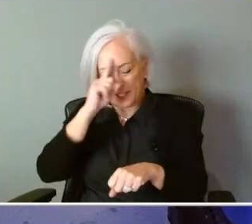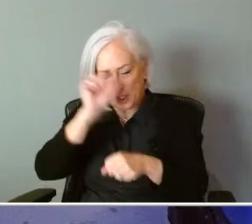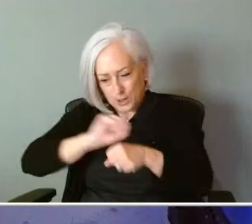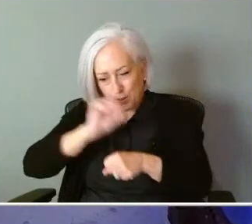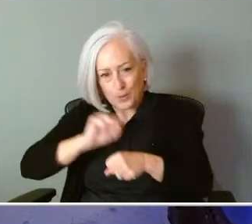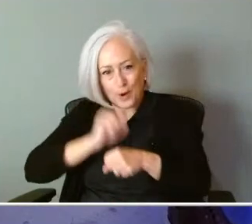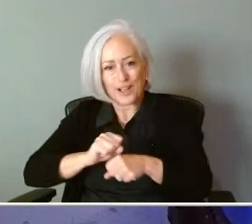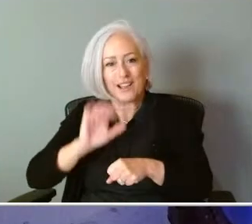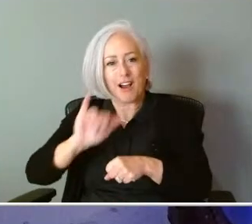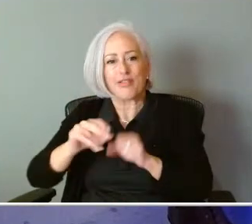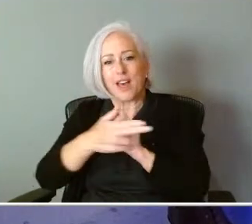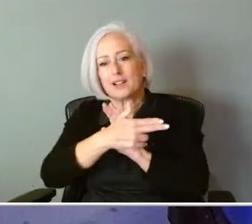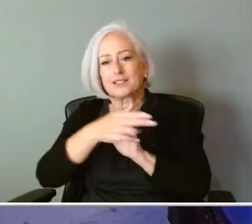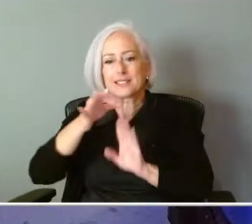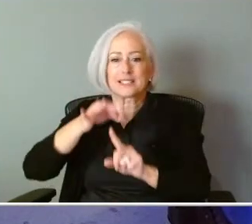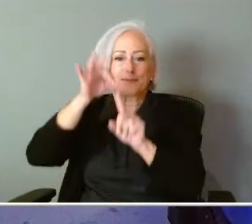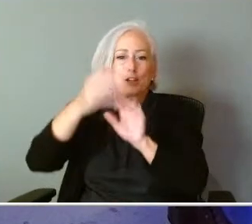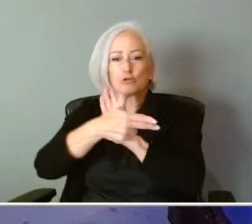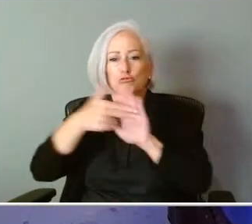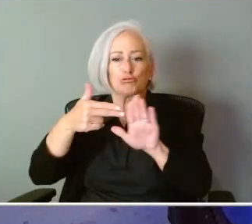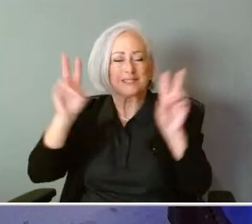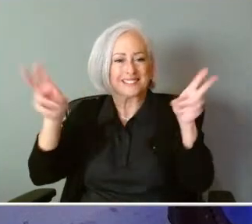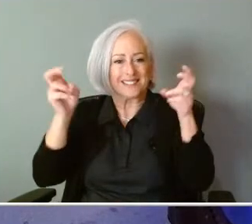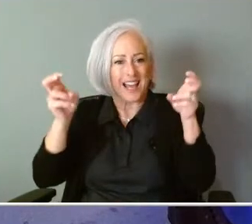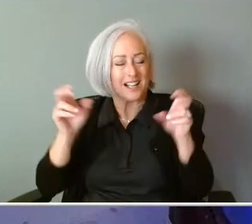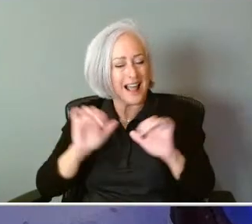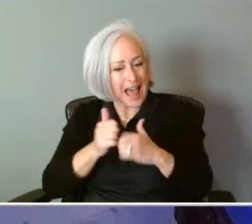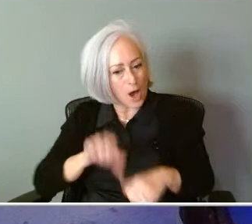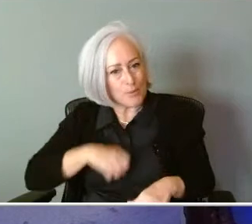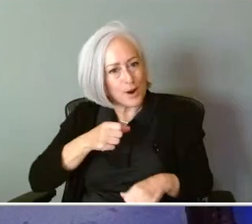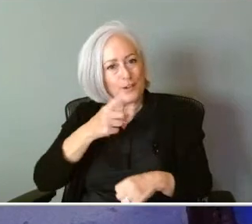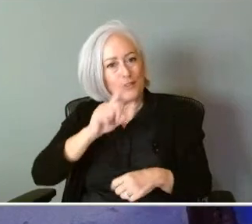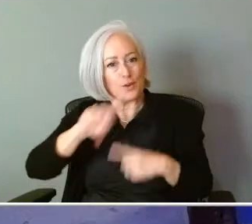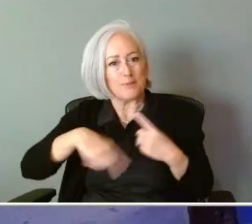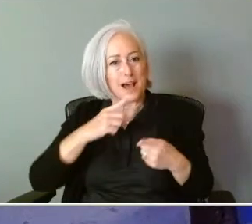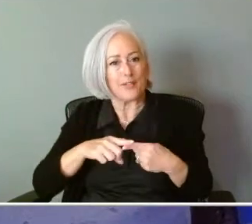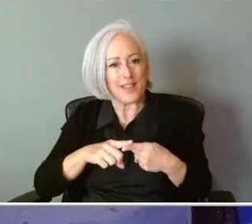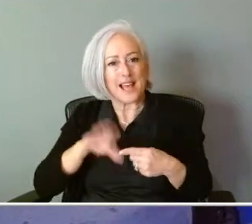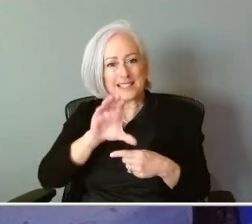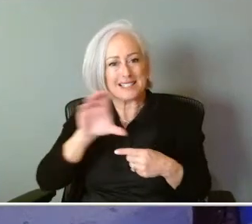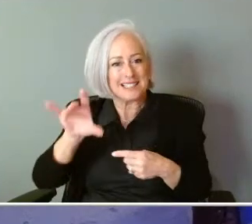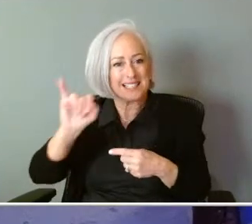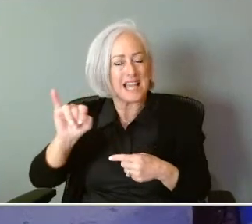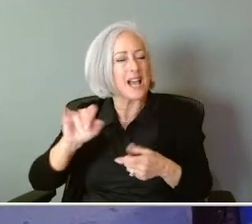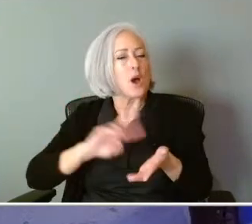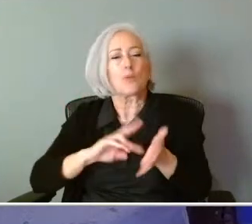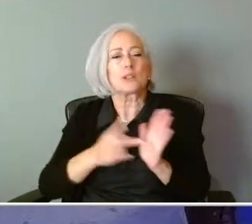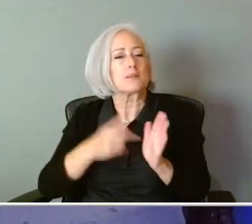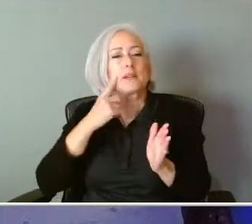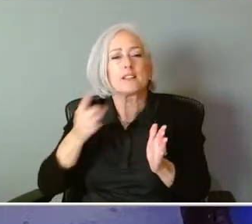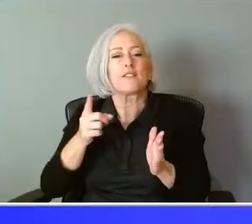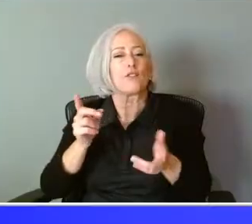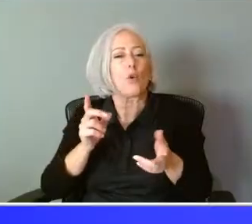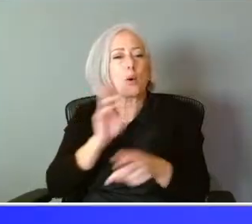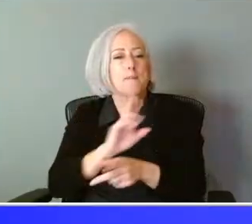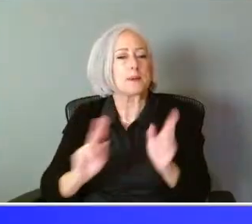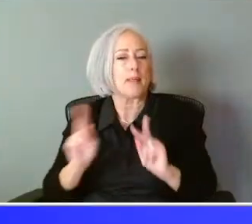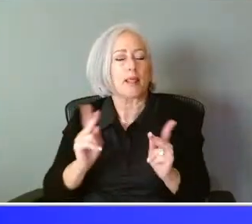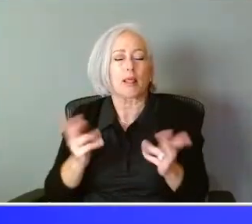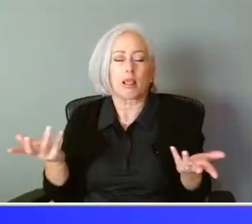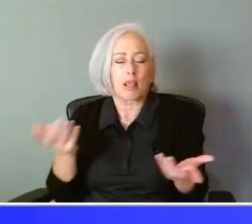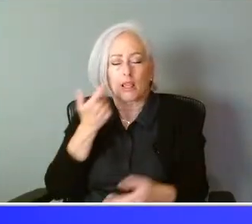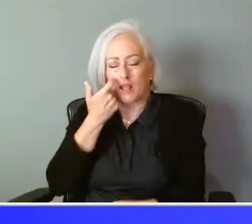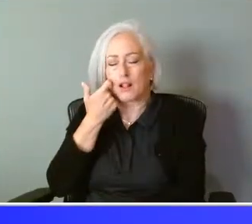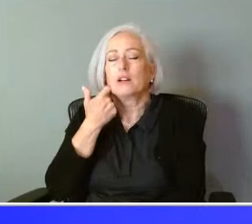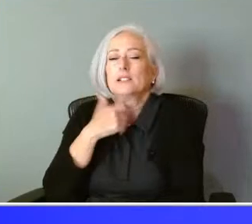papers. How proud of you of that designation, and what does it really mean for patients? Well,